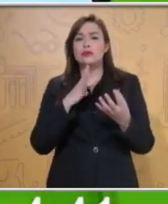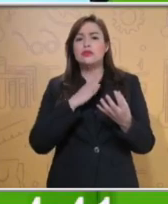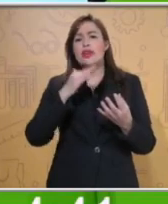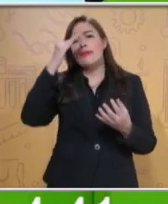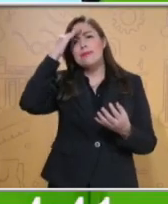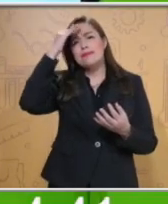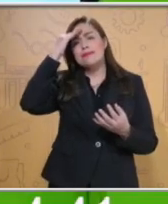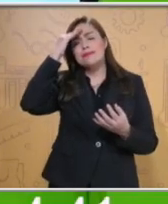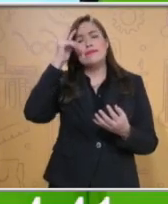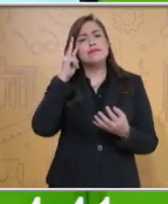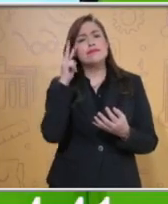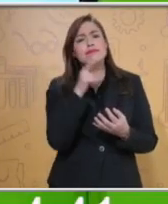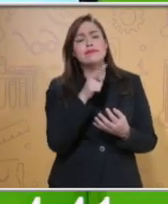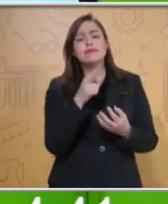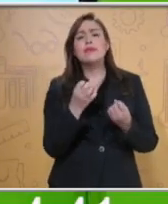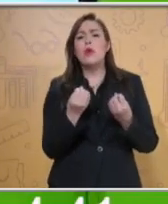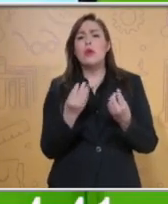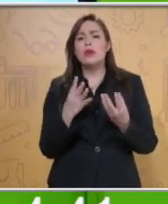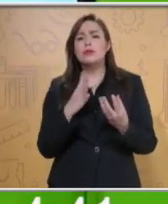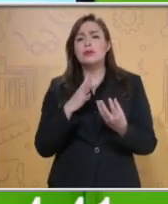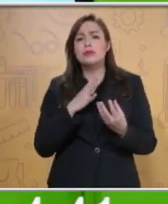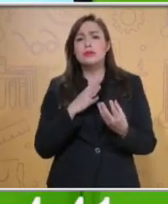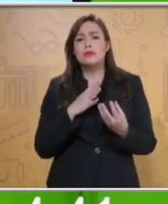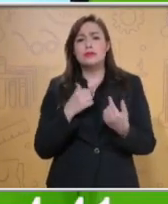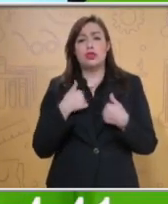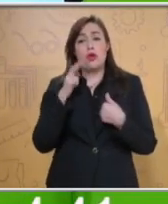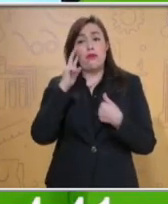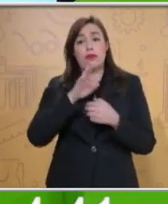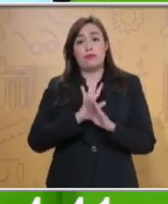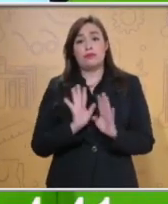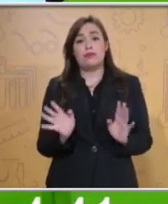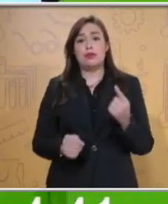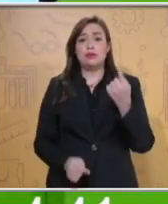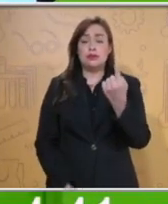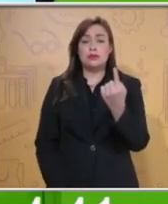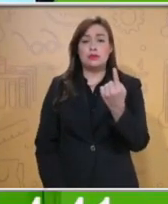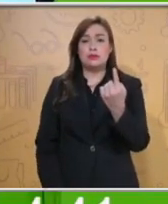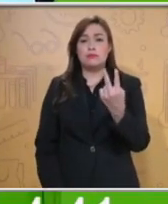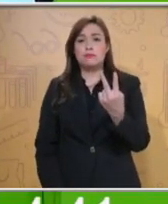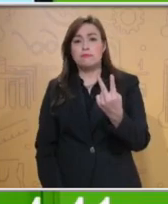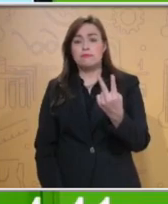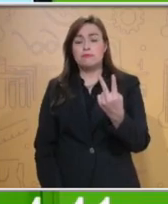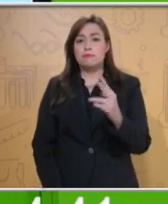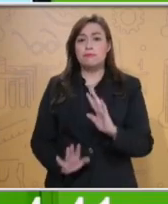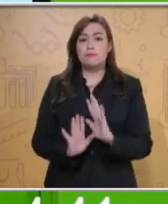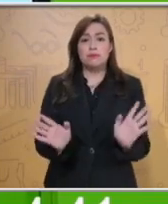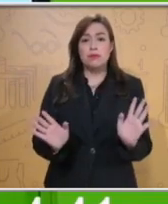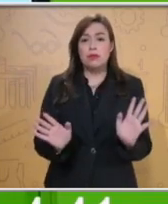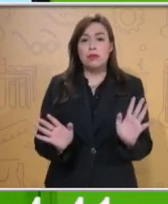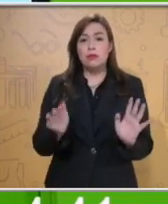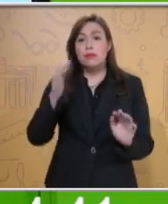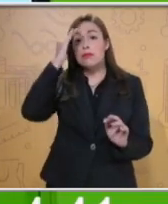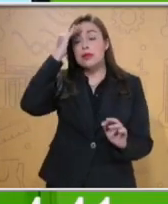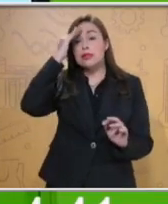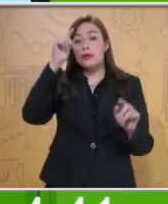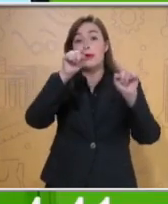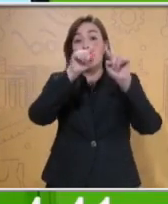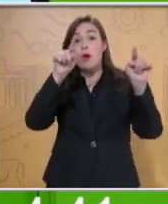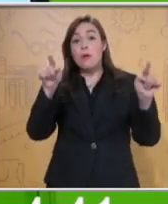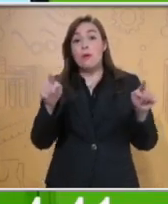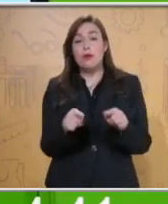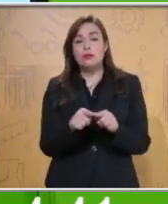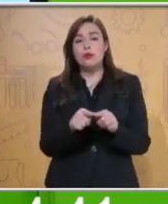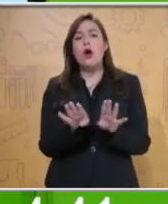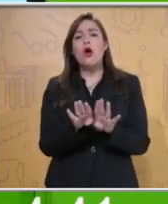see? I see only 1 and 2 thought bubbles. How do I know